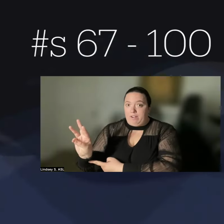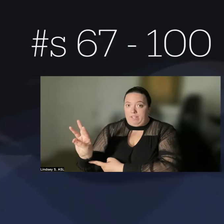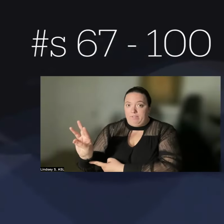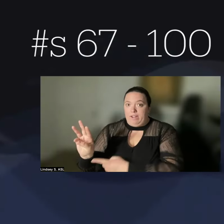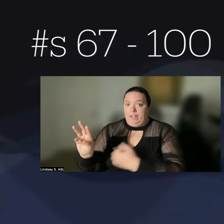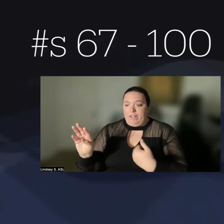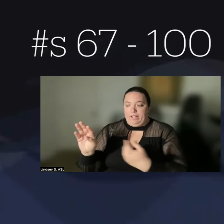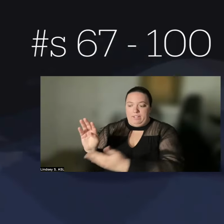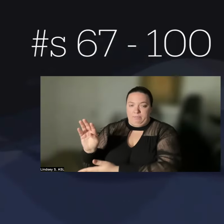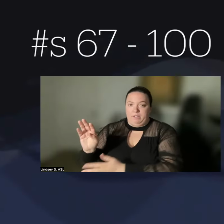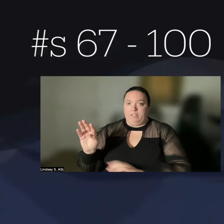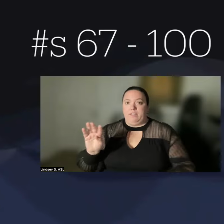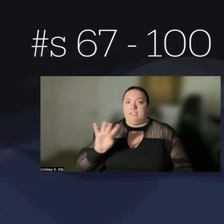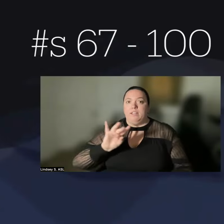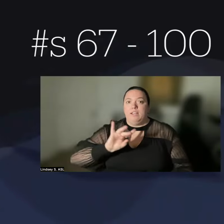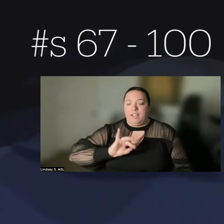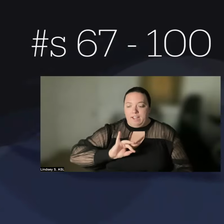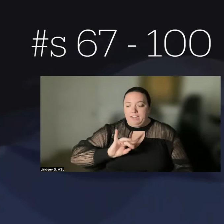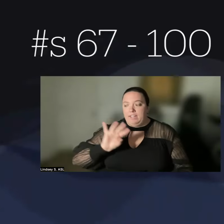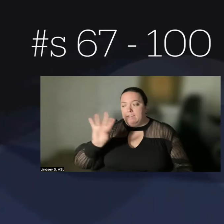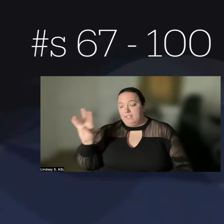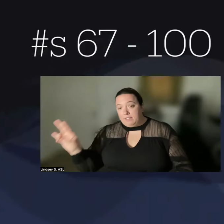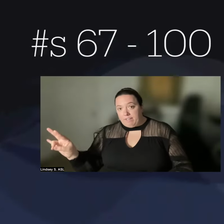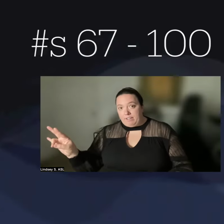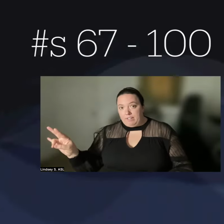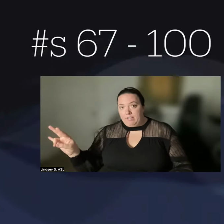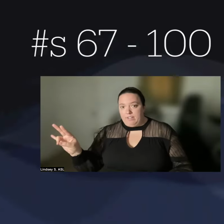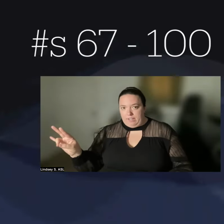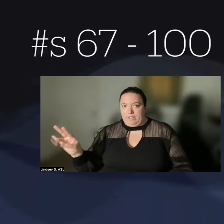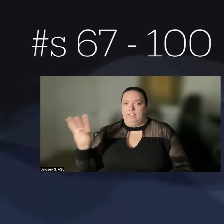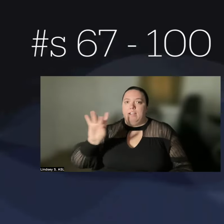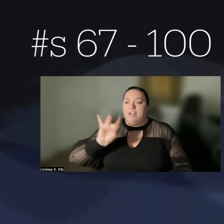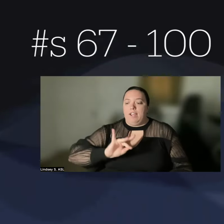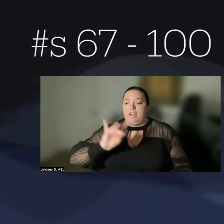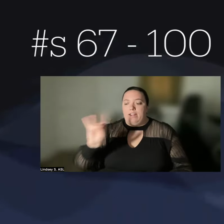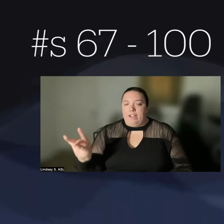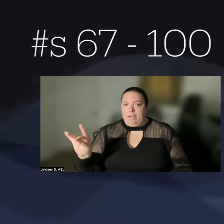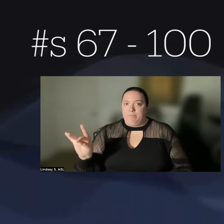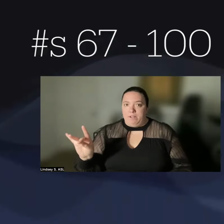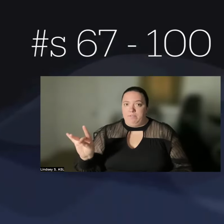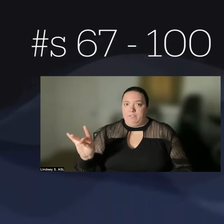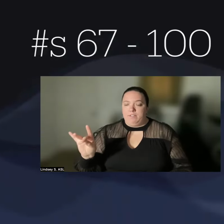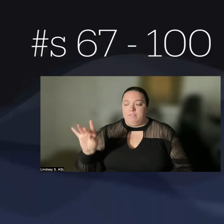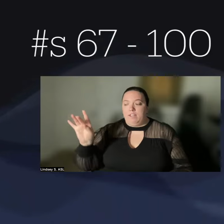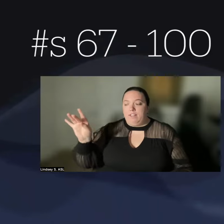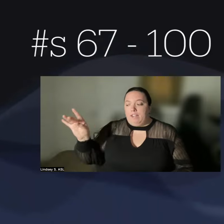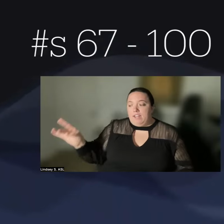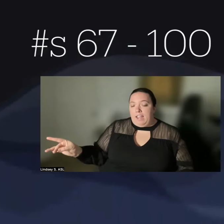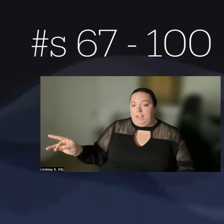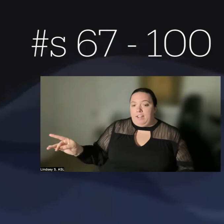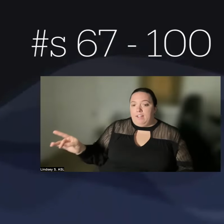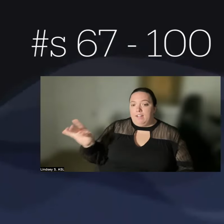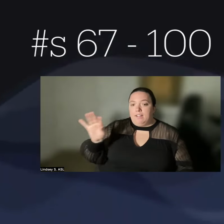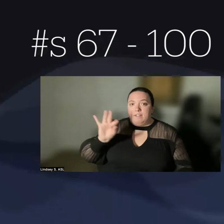86, rocking, right? 8 is bigger than 6. 87, again, 88, bounce, and